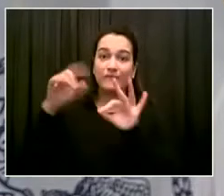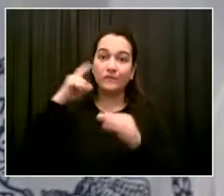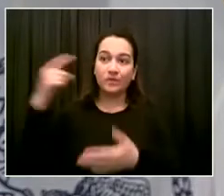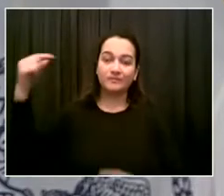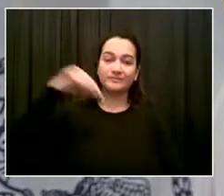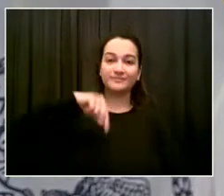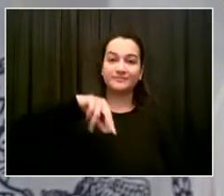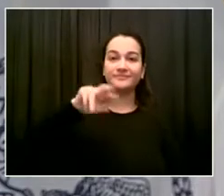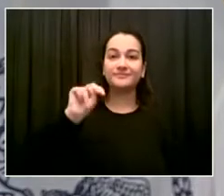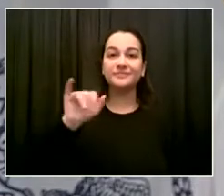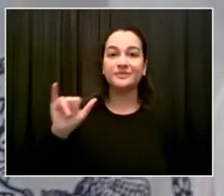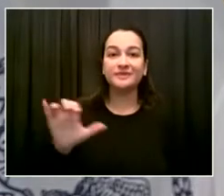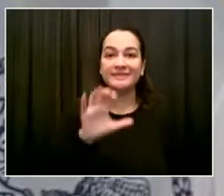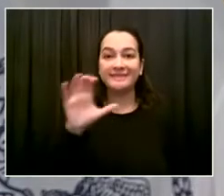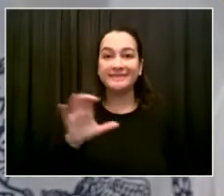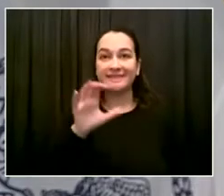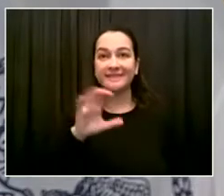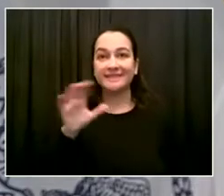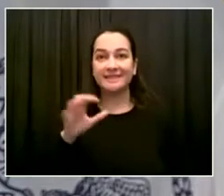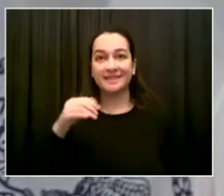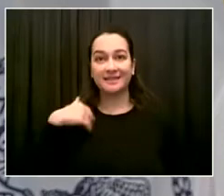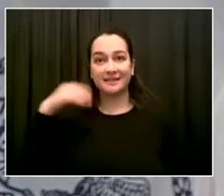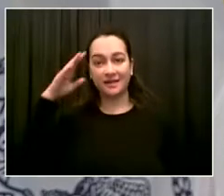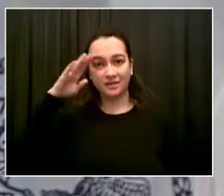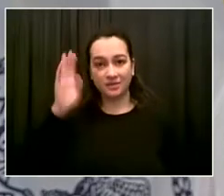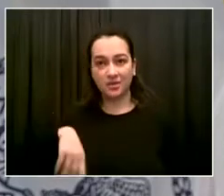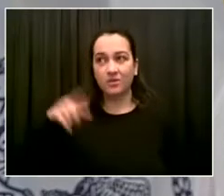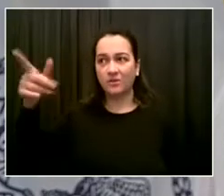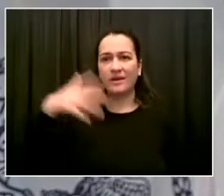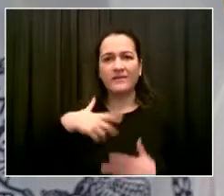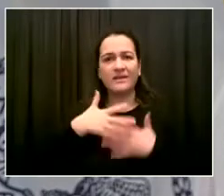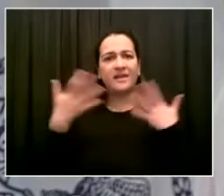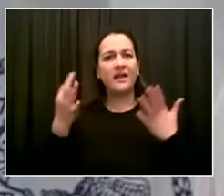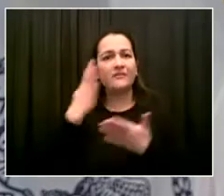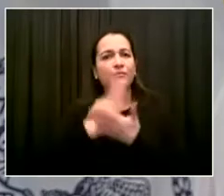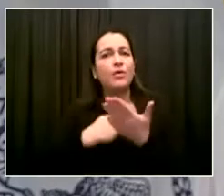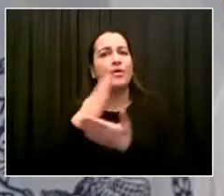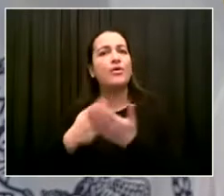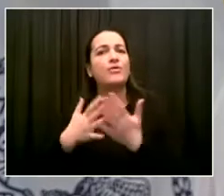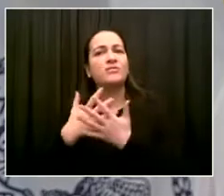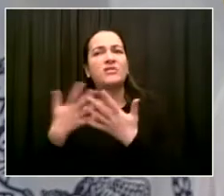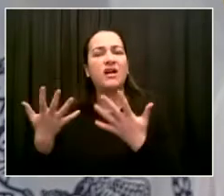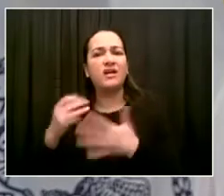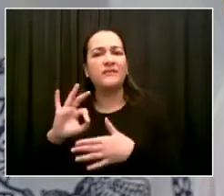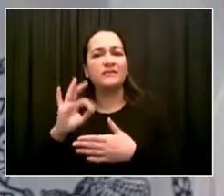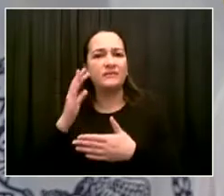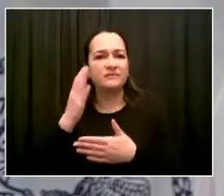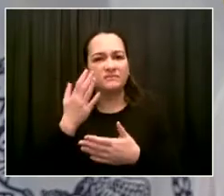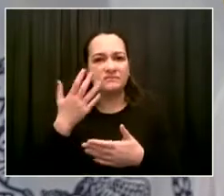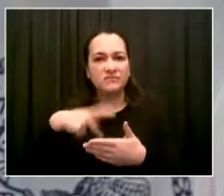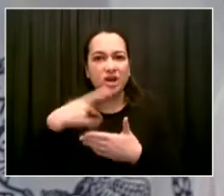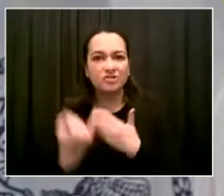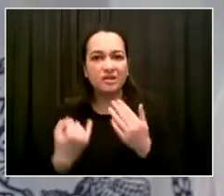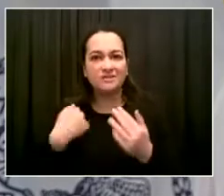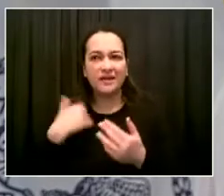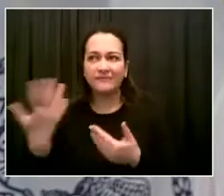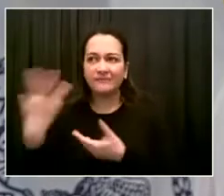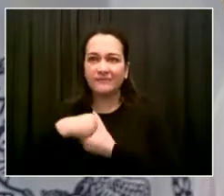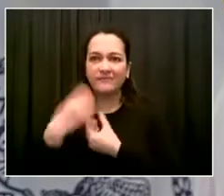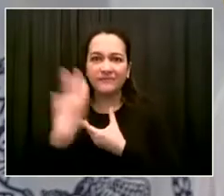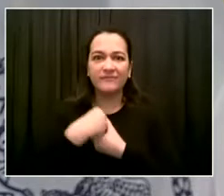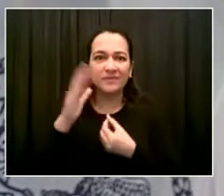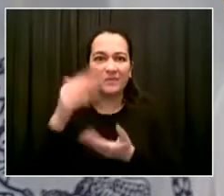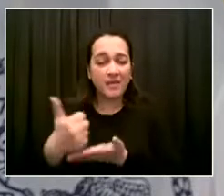made possible by the stimulus funding, the City Cleanup Corps. There's going to be an exciting new piece of the equation allowing us to go farther to clean up neighborhoods